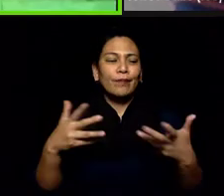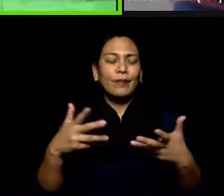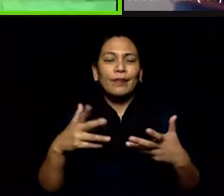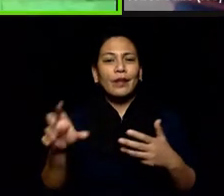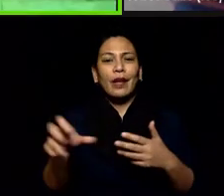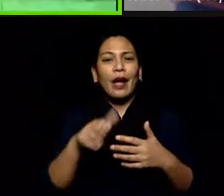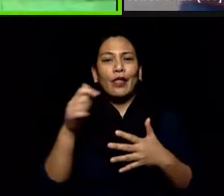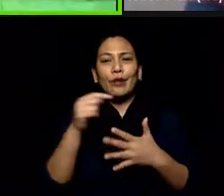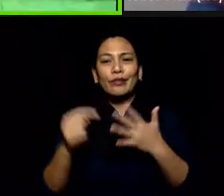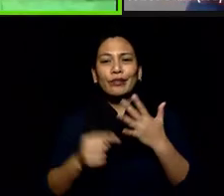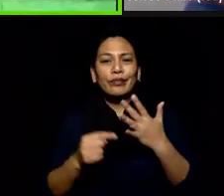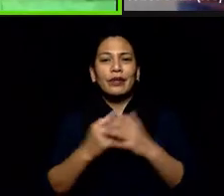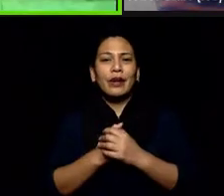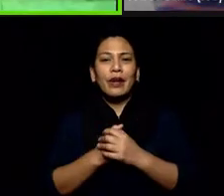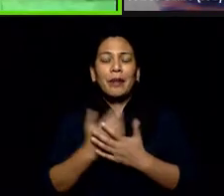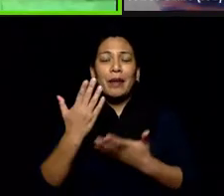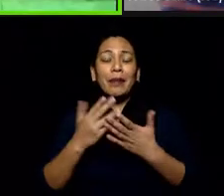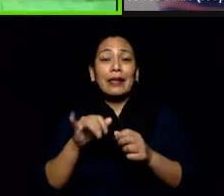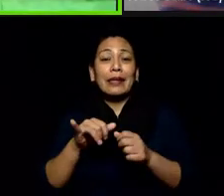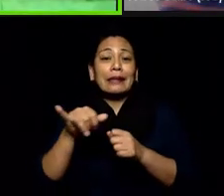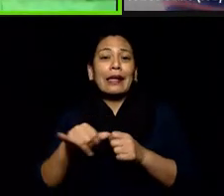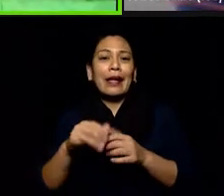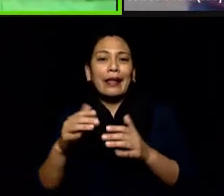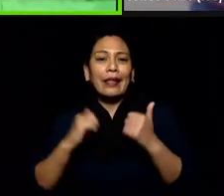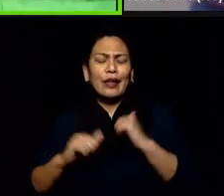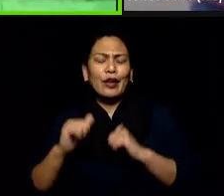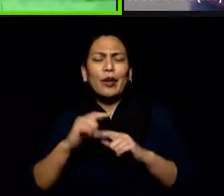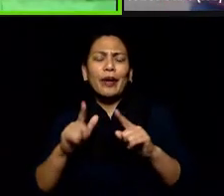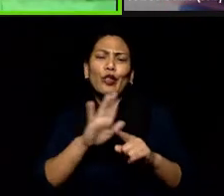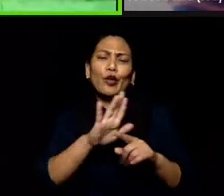other, so stay in the theater, were they to stop doing that?